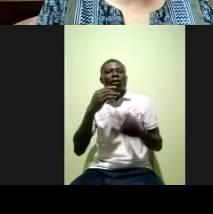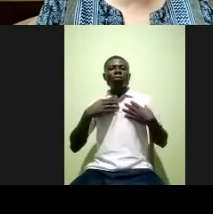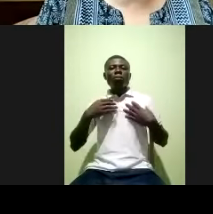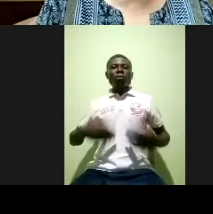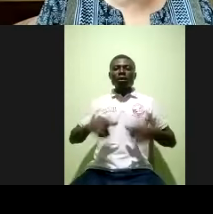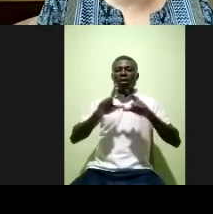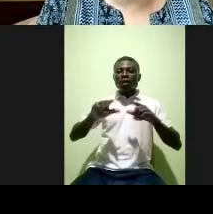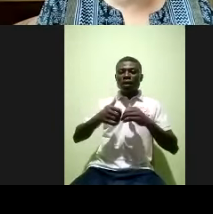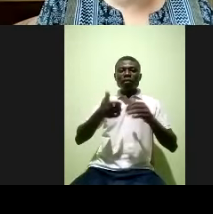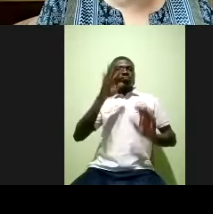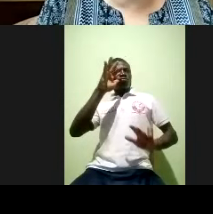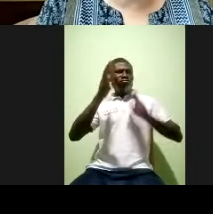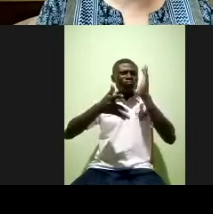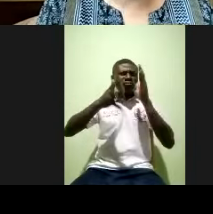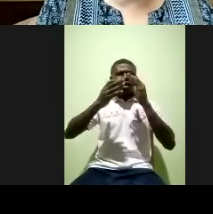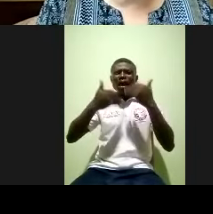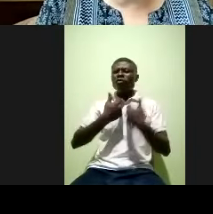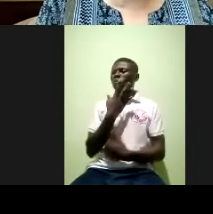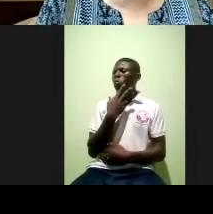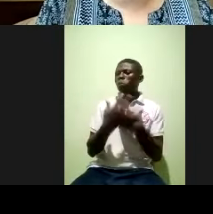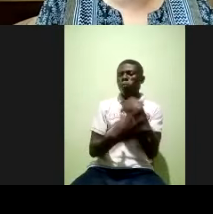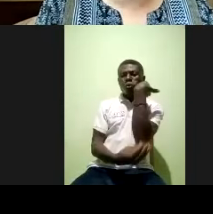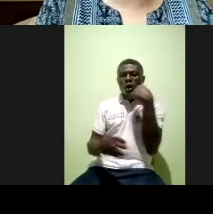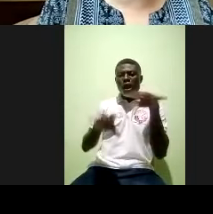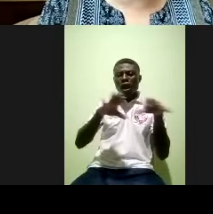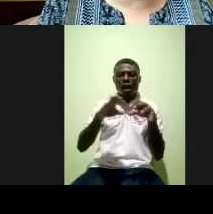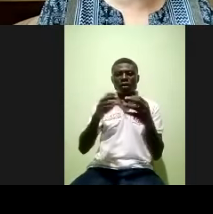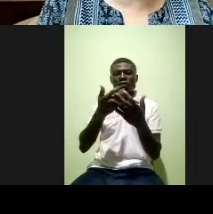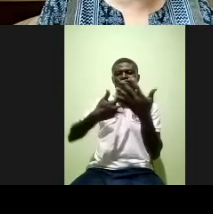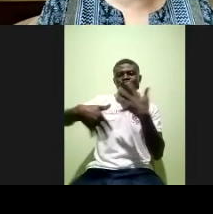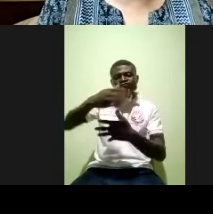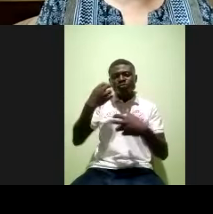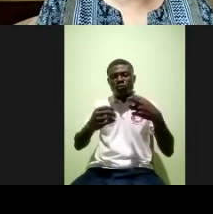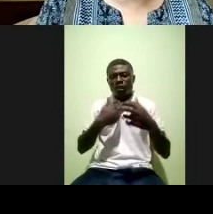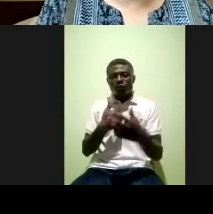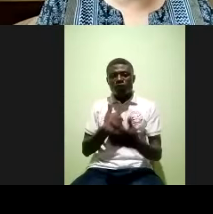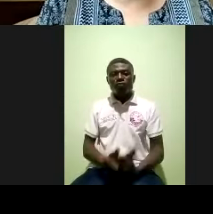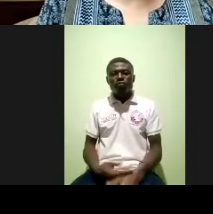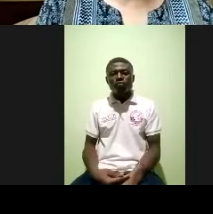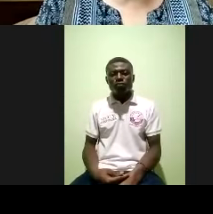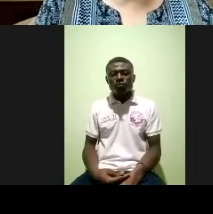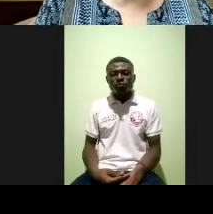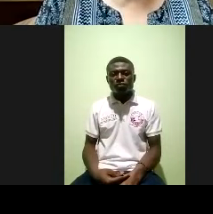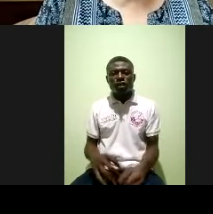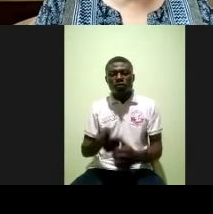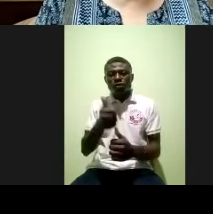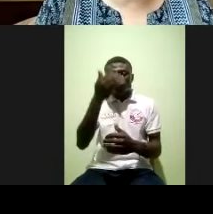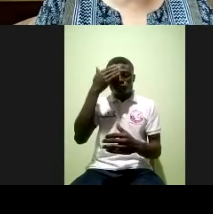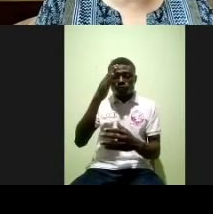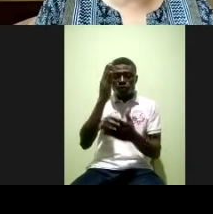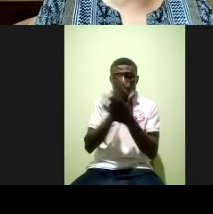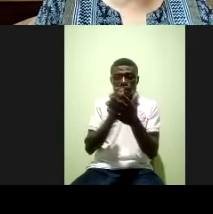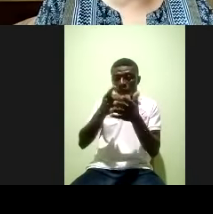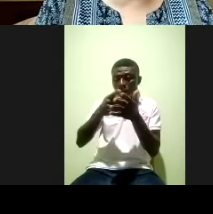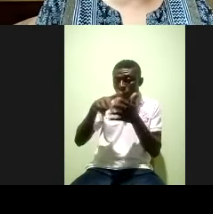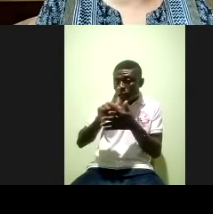poor coordination skills and social skills and spatial awareness. So some part of